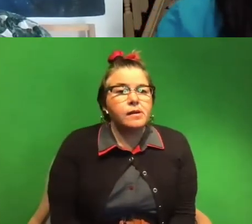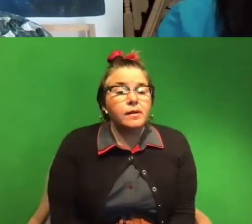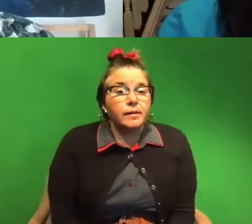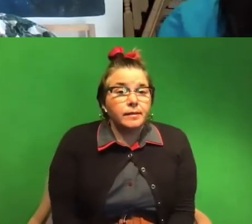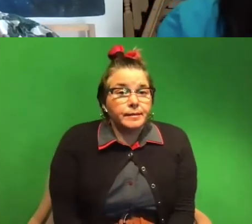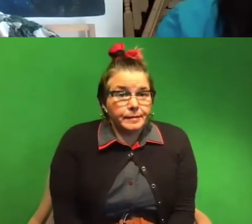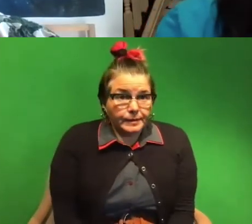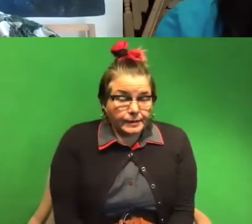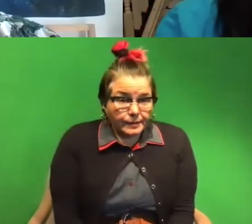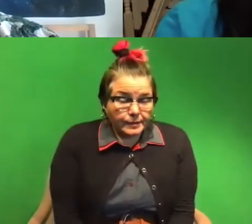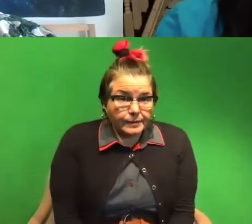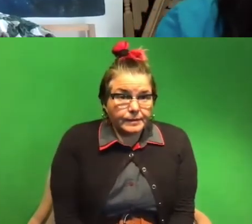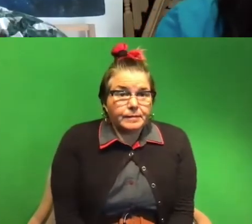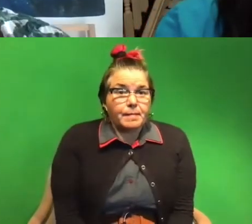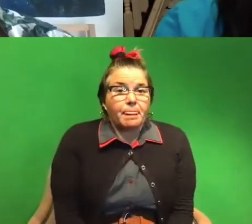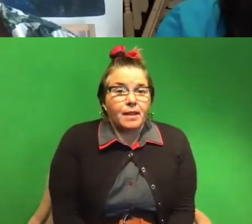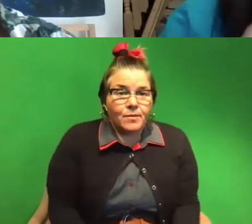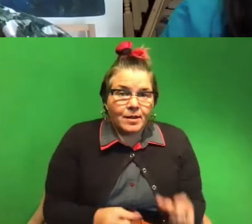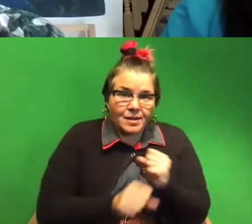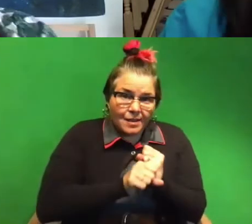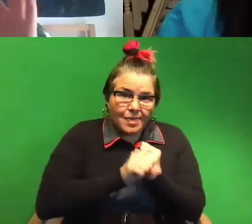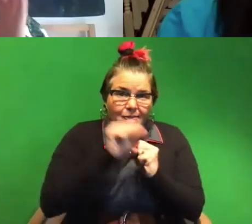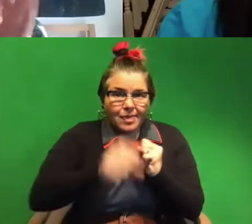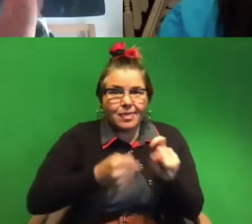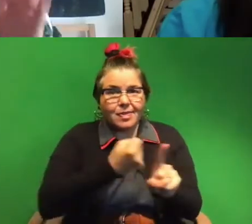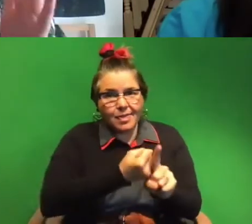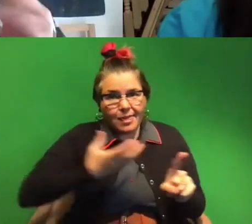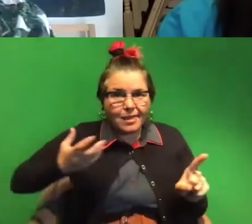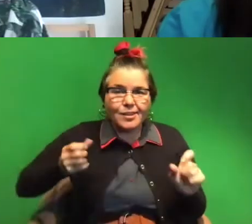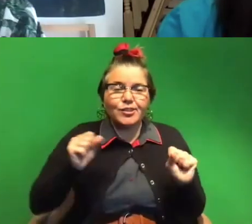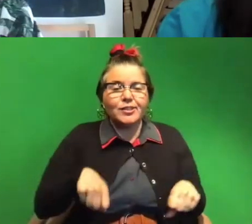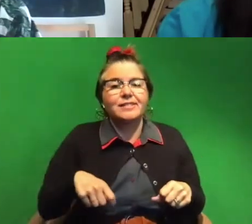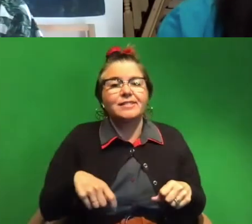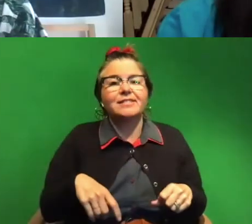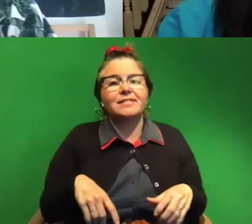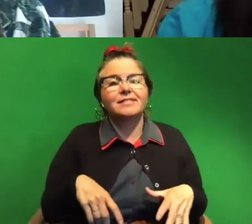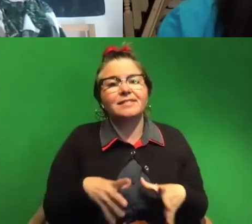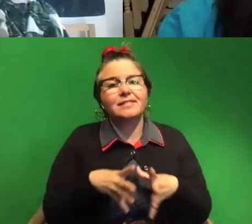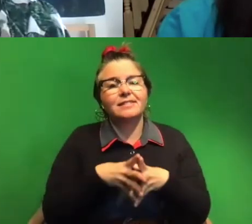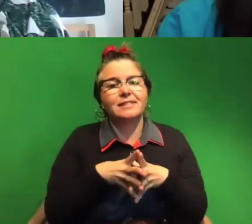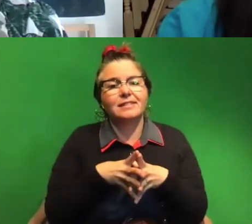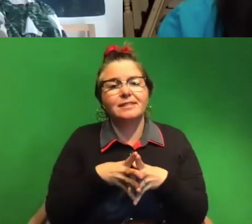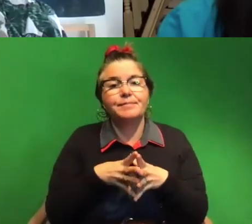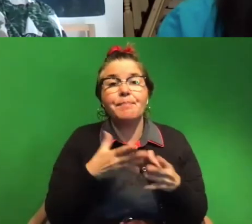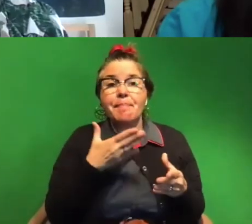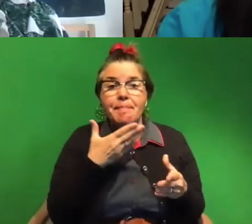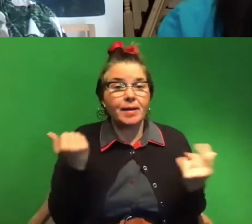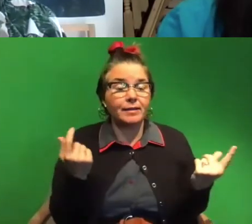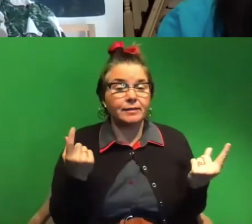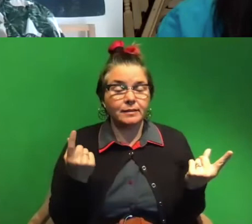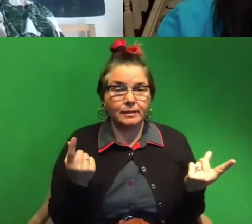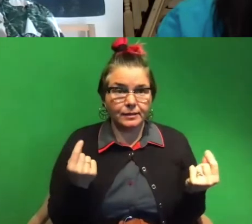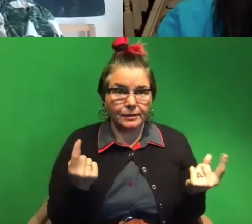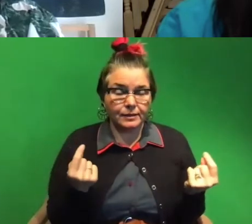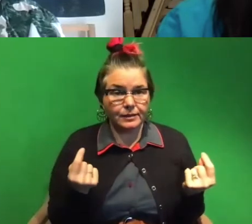This is probably a longer answer than, and I know that it's going to be the best thing to do